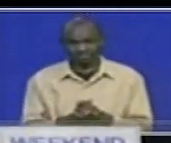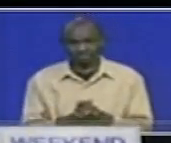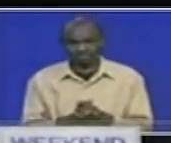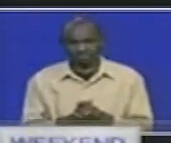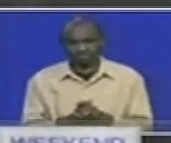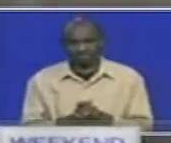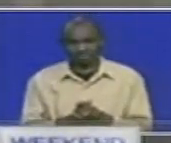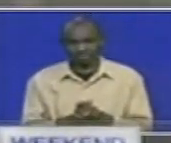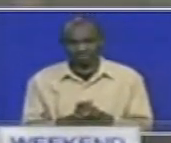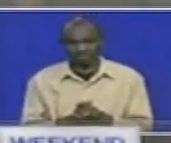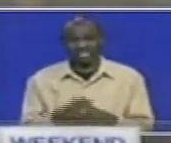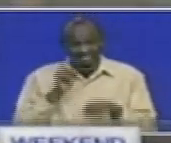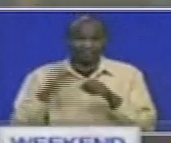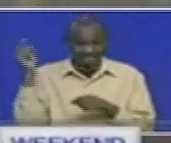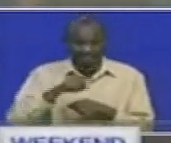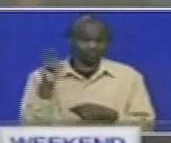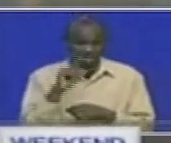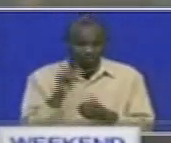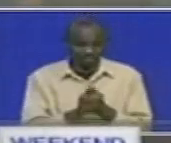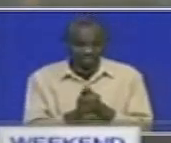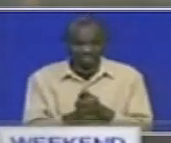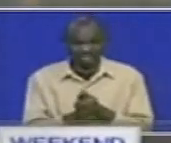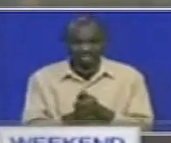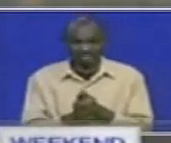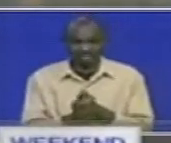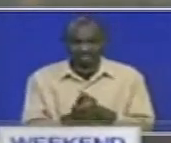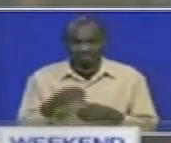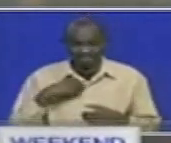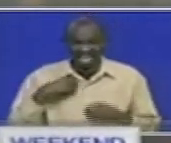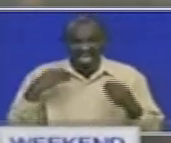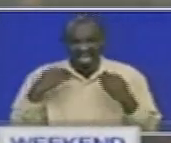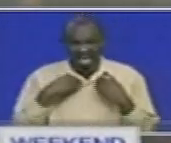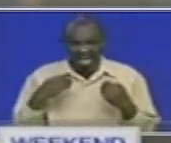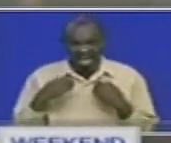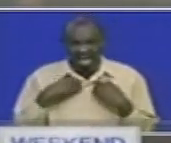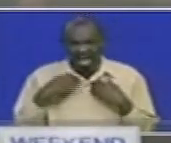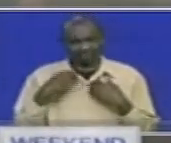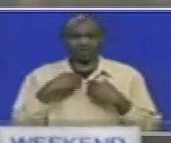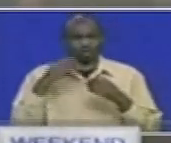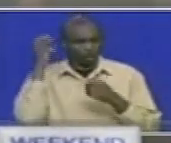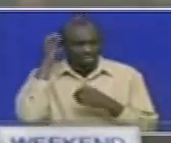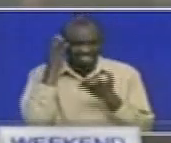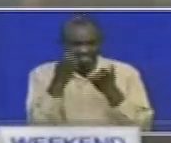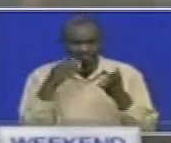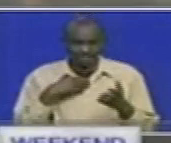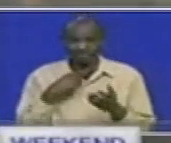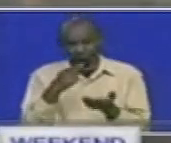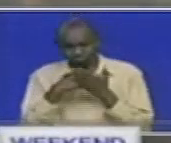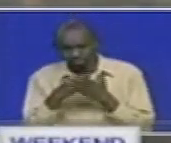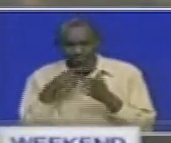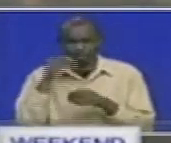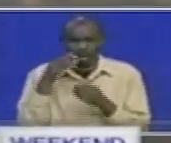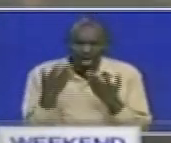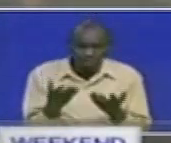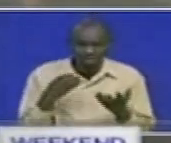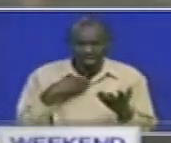village when I came to Nairobi by the way I I I did not have a hostel in college so I had to hustle and negotiate with the College administration to